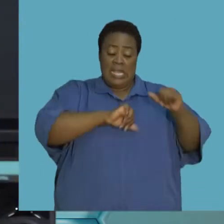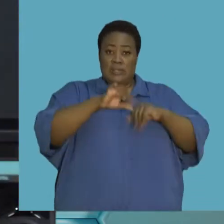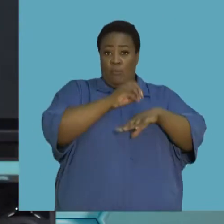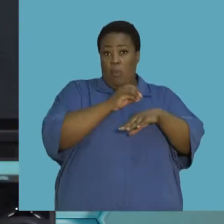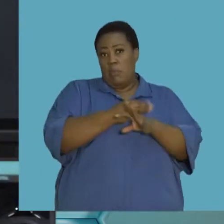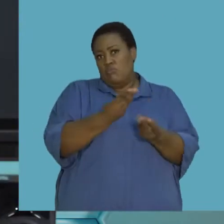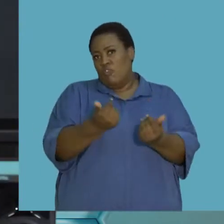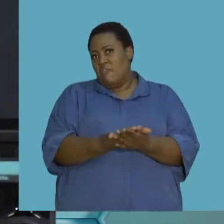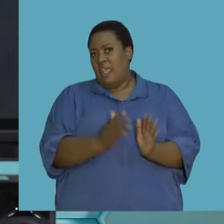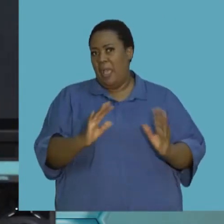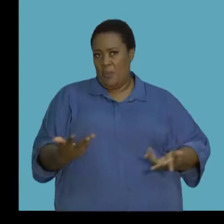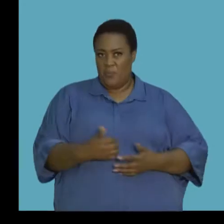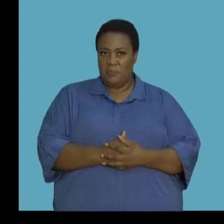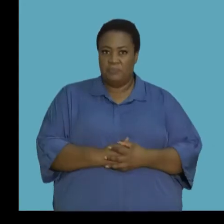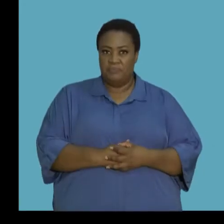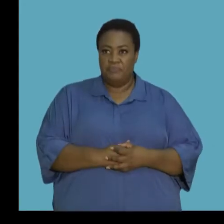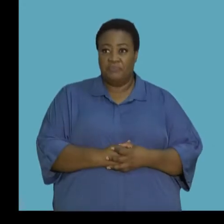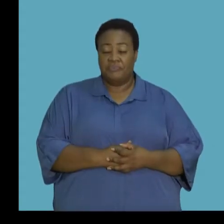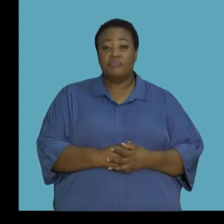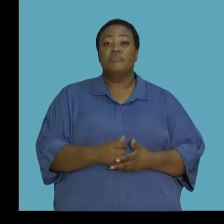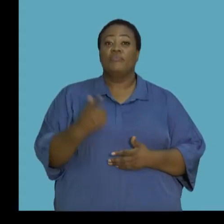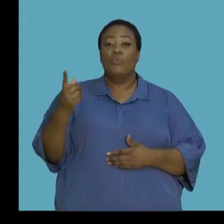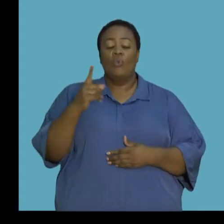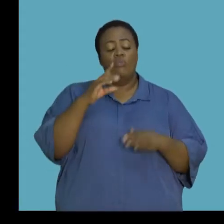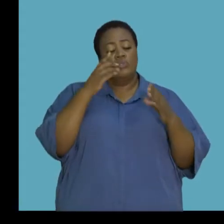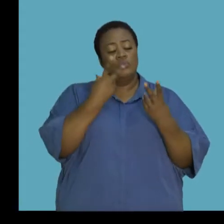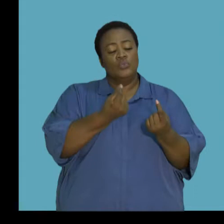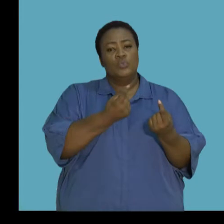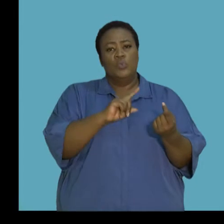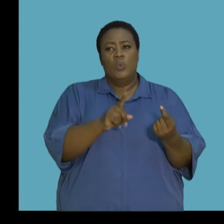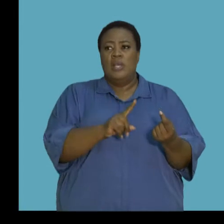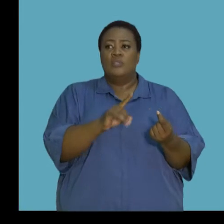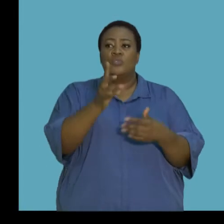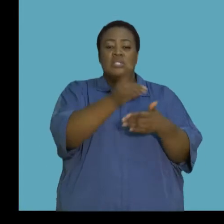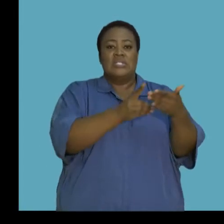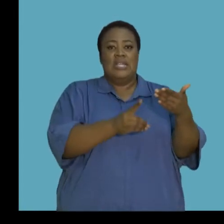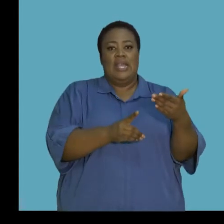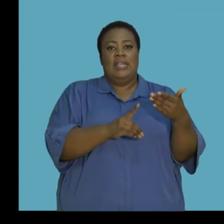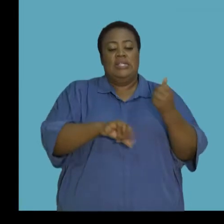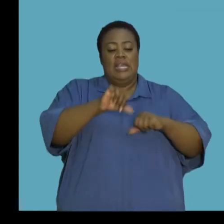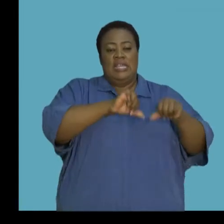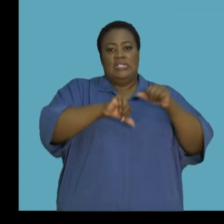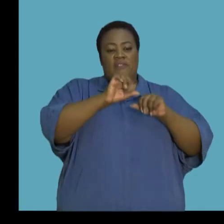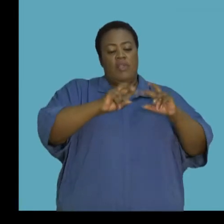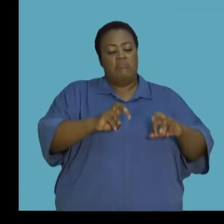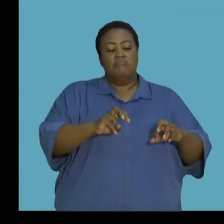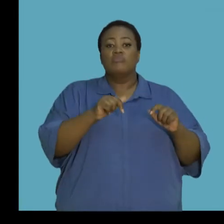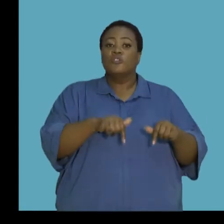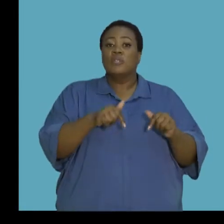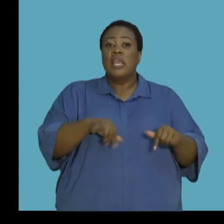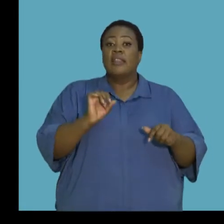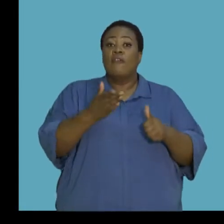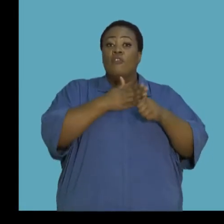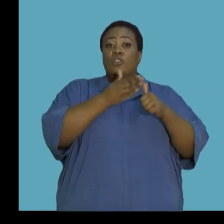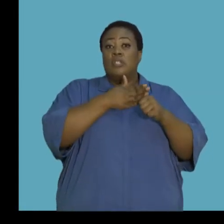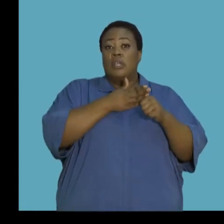scientific problems. Okay, so we're going to look at designing a scientific investigation today. So, have you ever thought